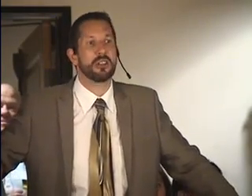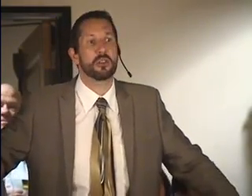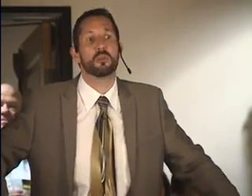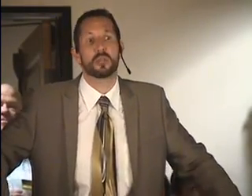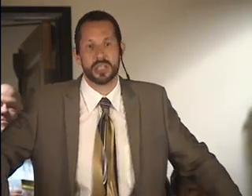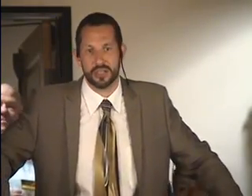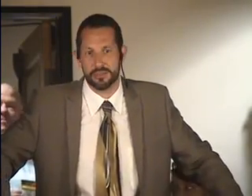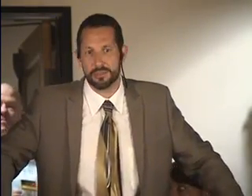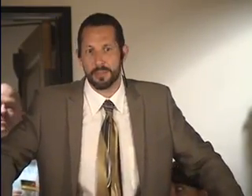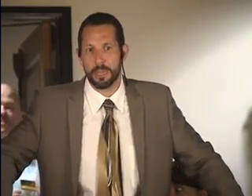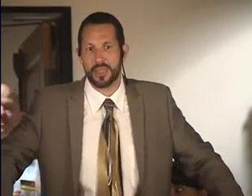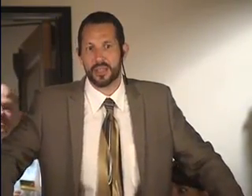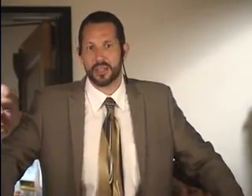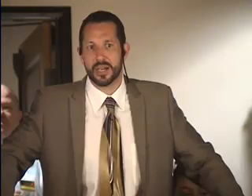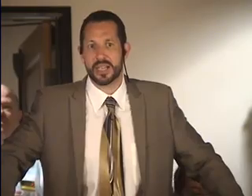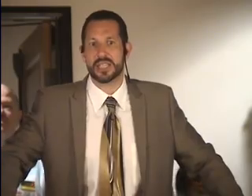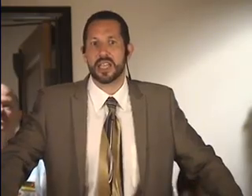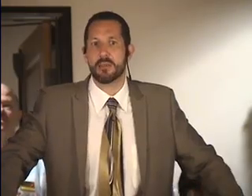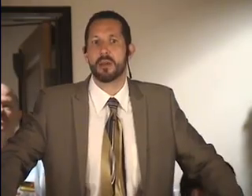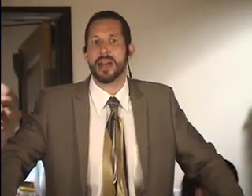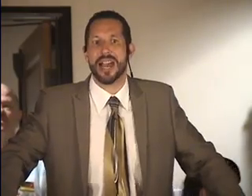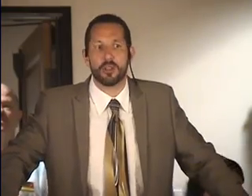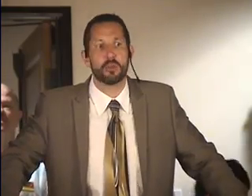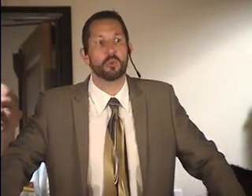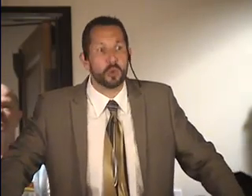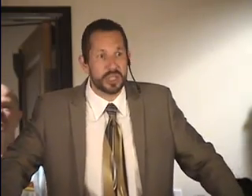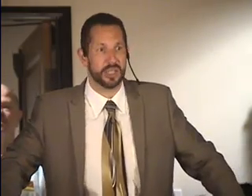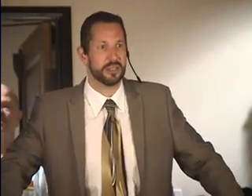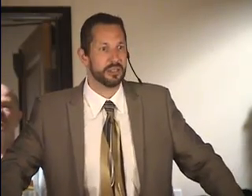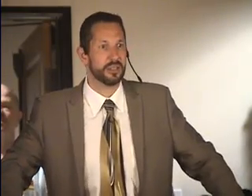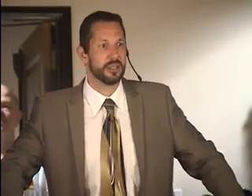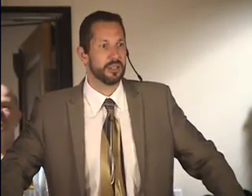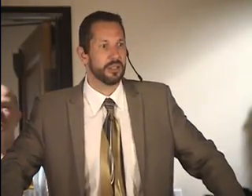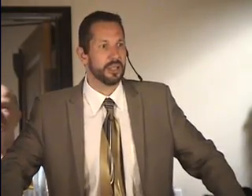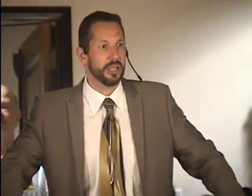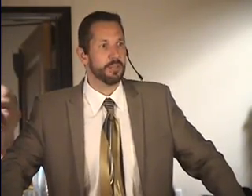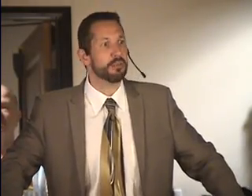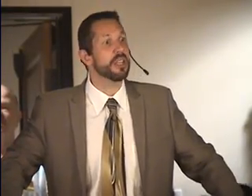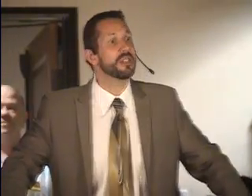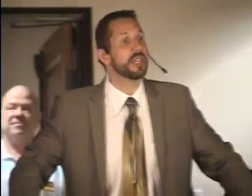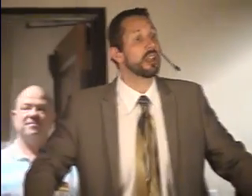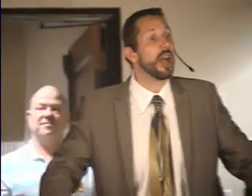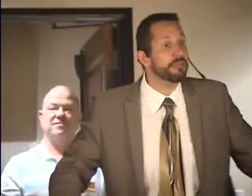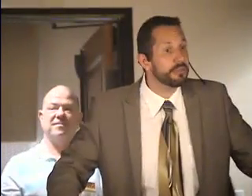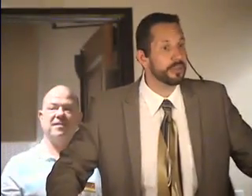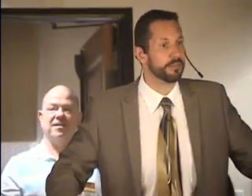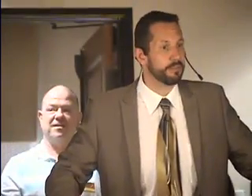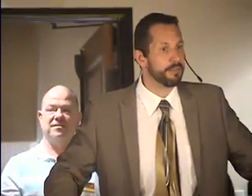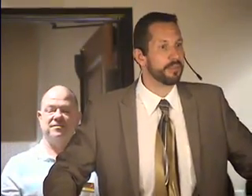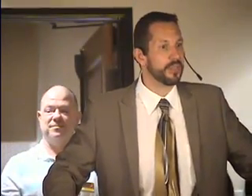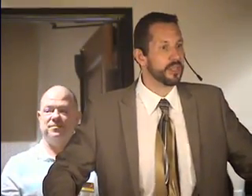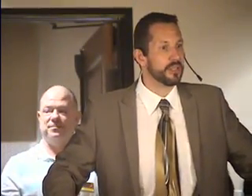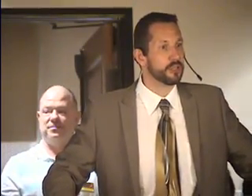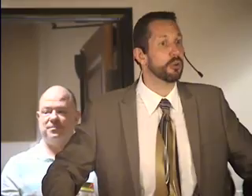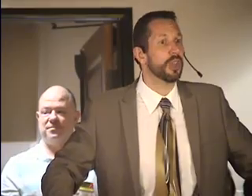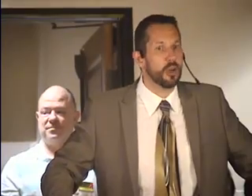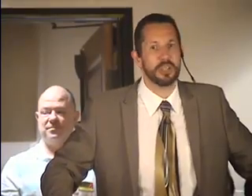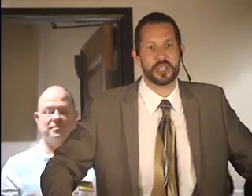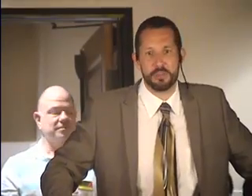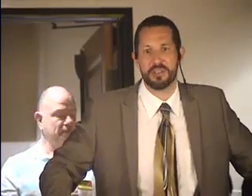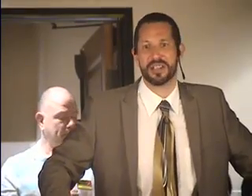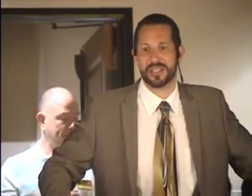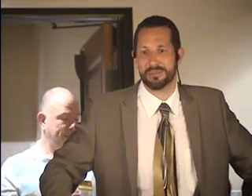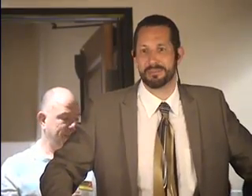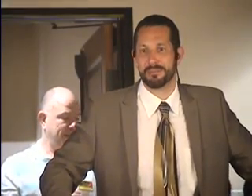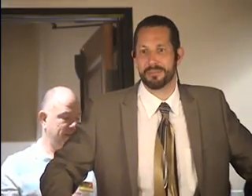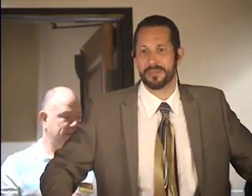came up out of the water MH and as he came up out of the water he breathed in life it's called the